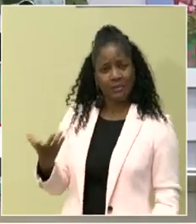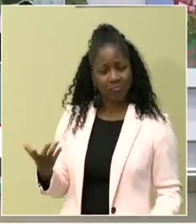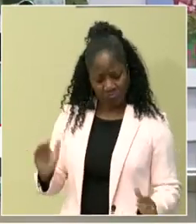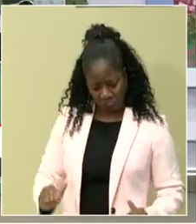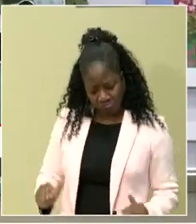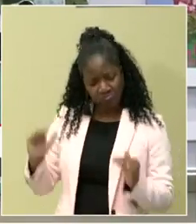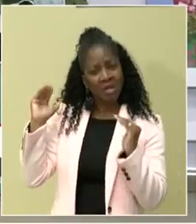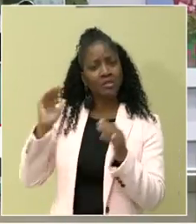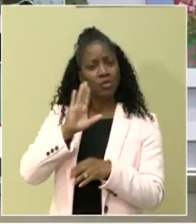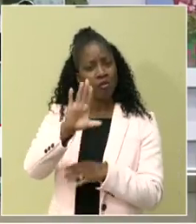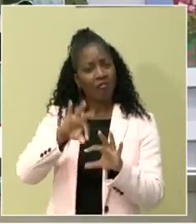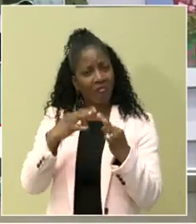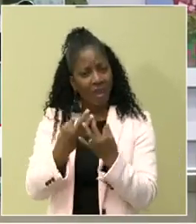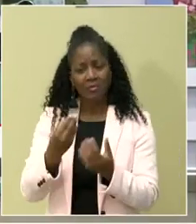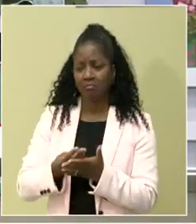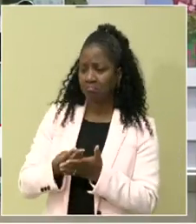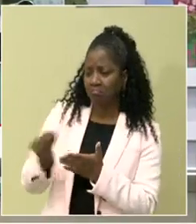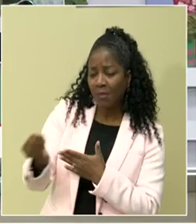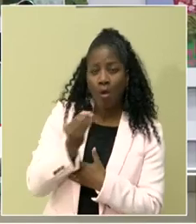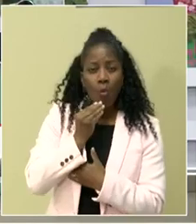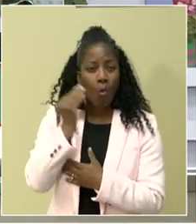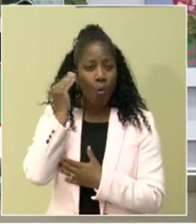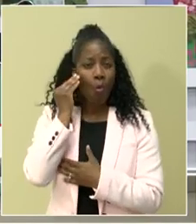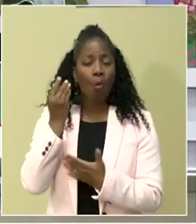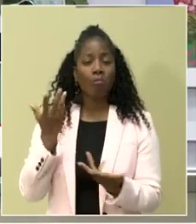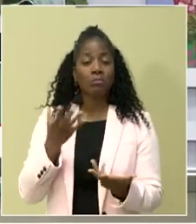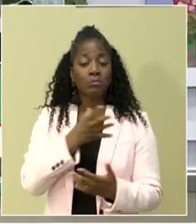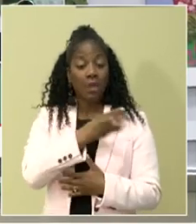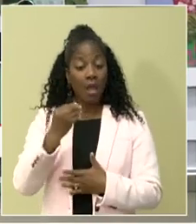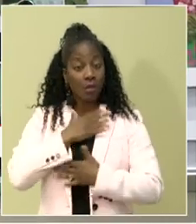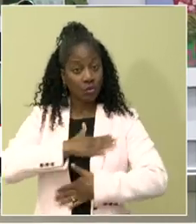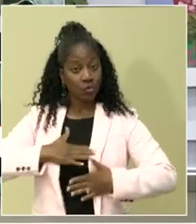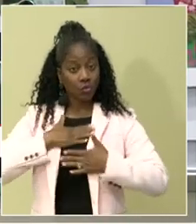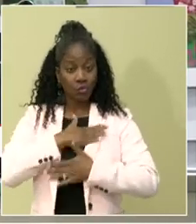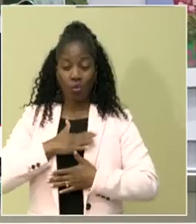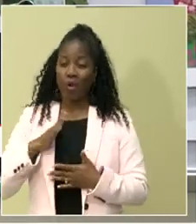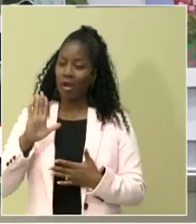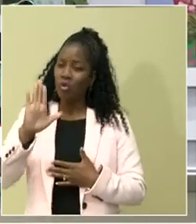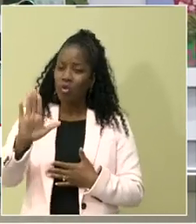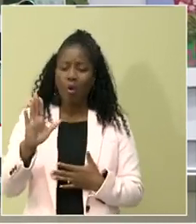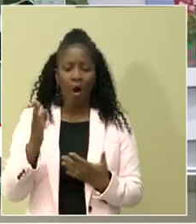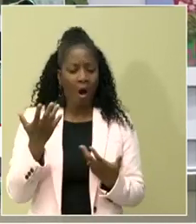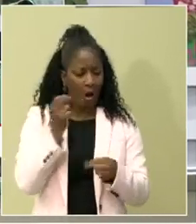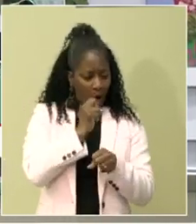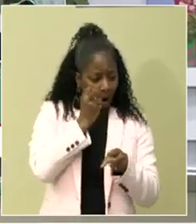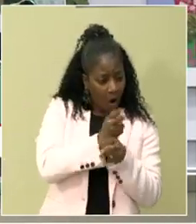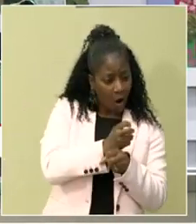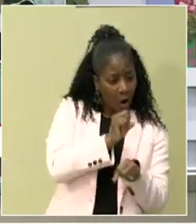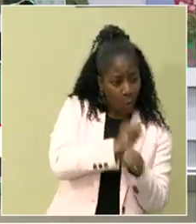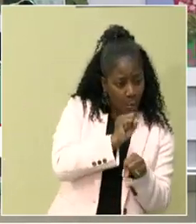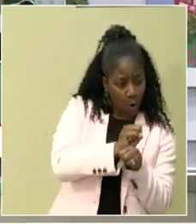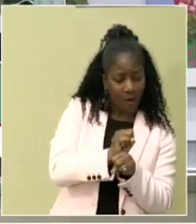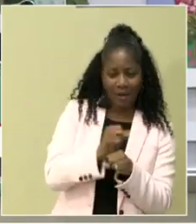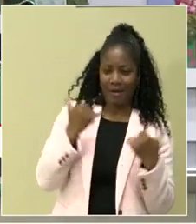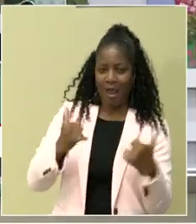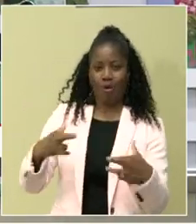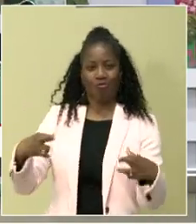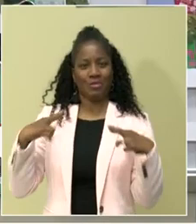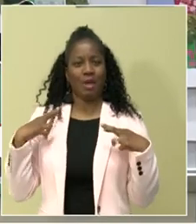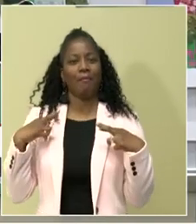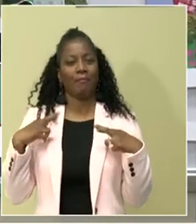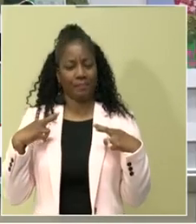raising your families, buying a home, enjoying the fruits of your labor, and now your